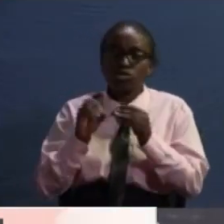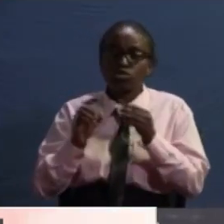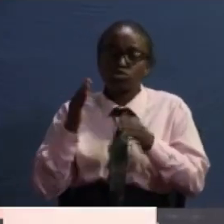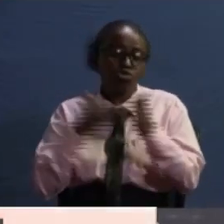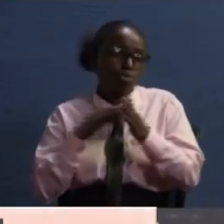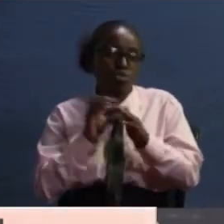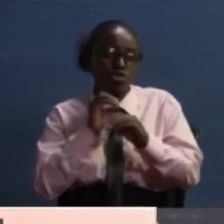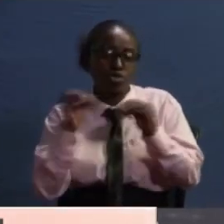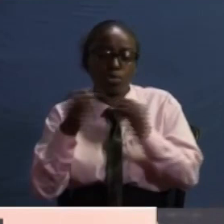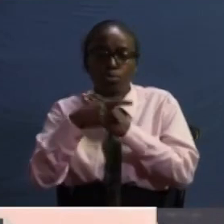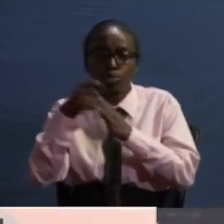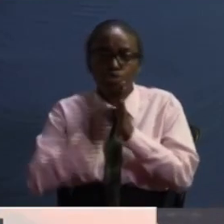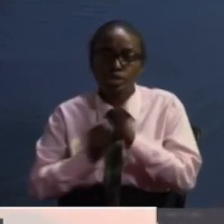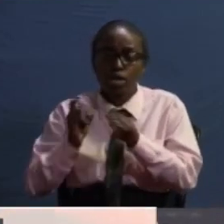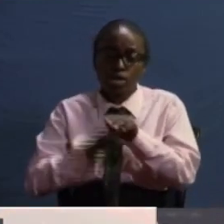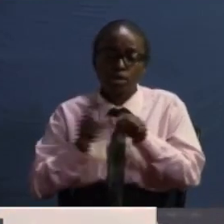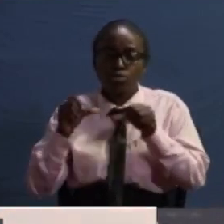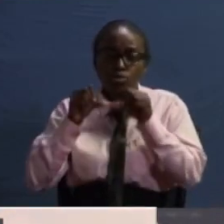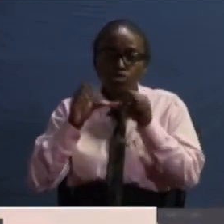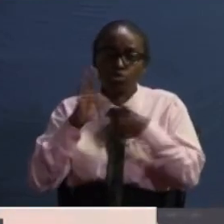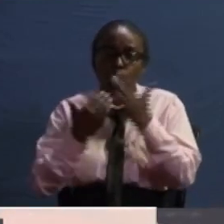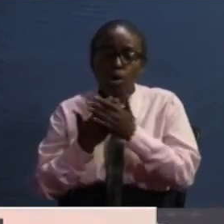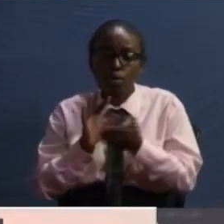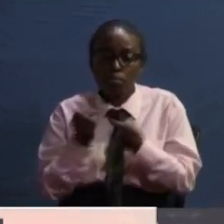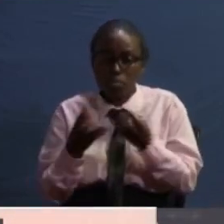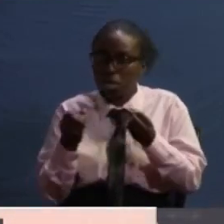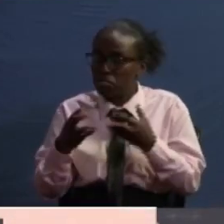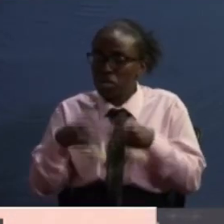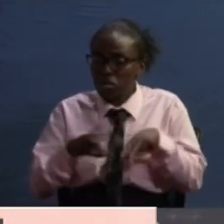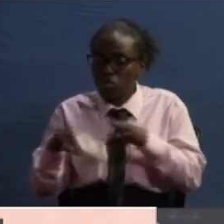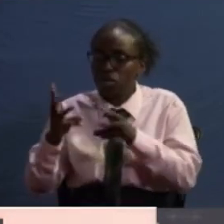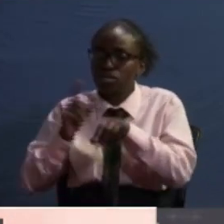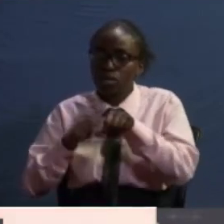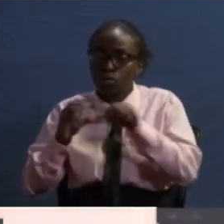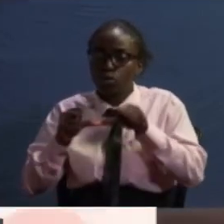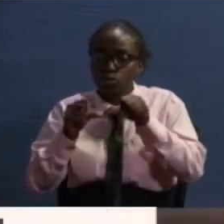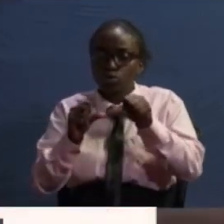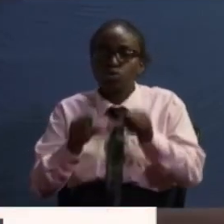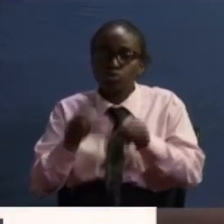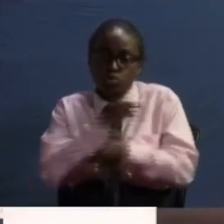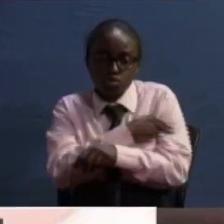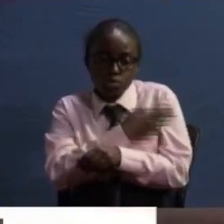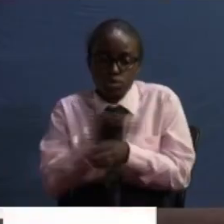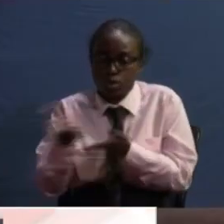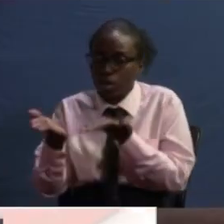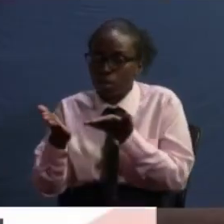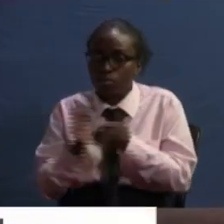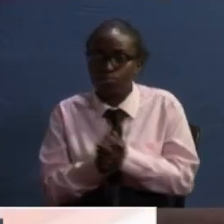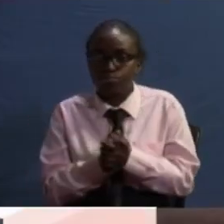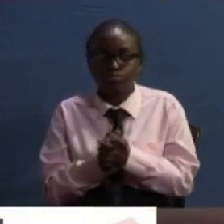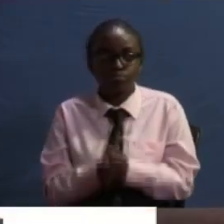want to continue. So we are looking for several ways for actually continuity of this hub. At